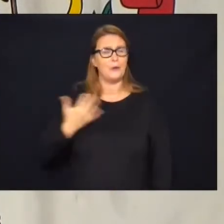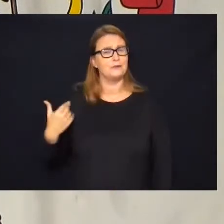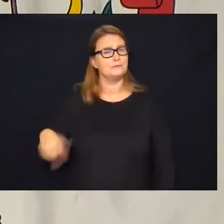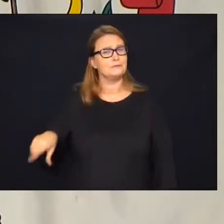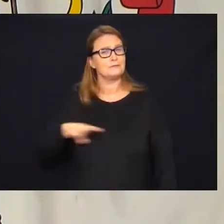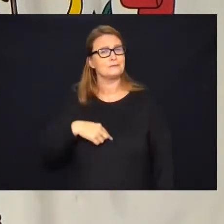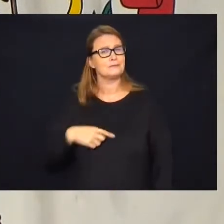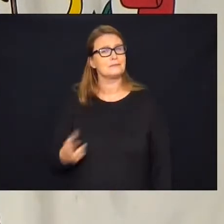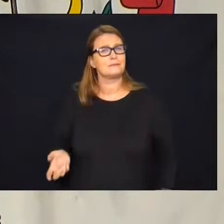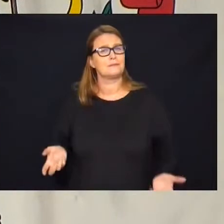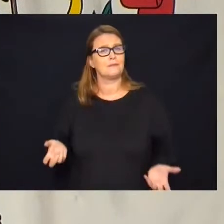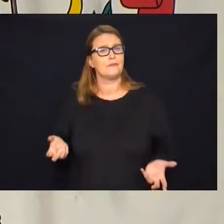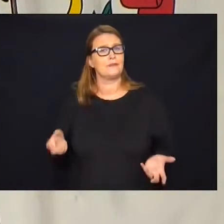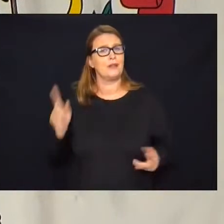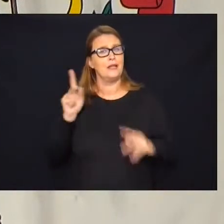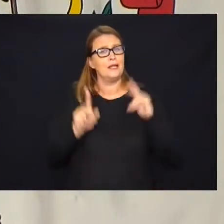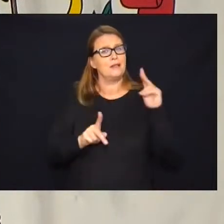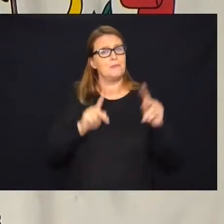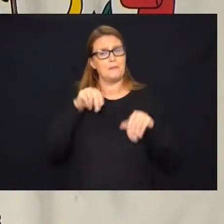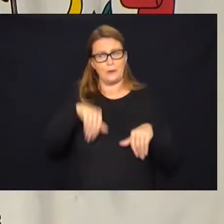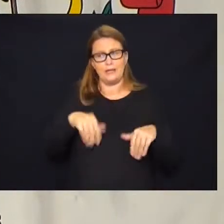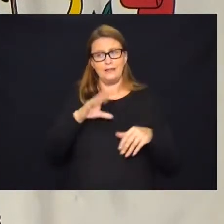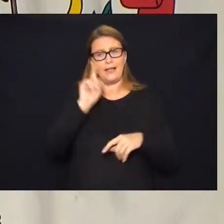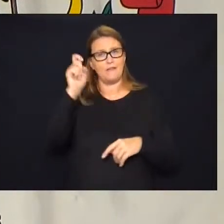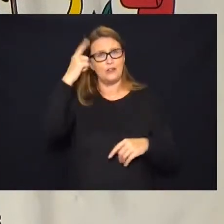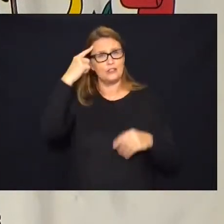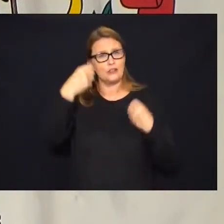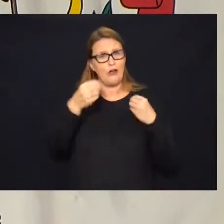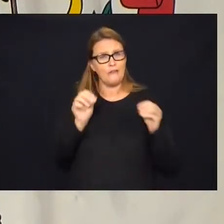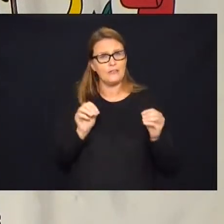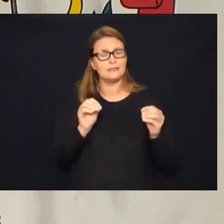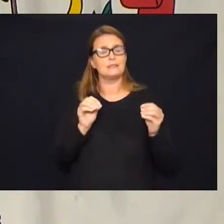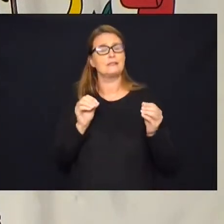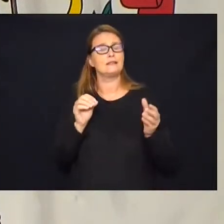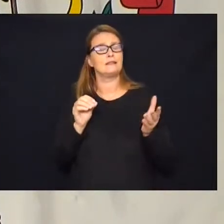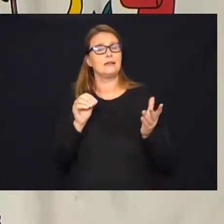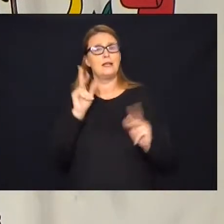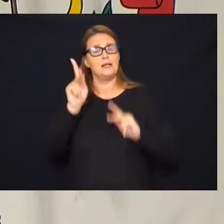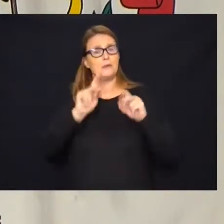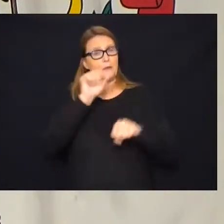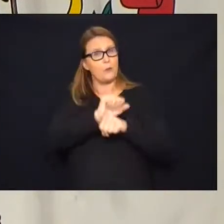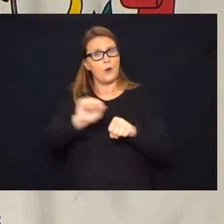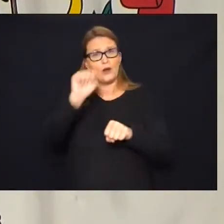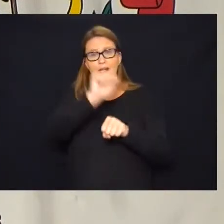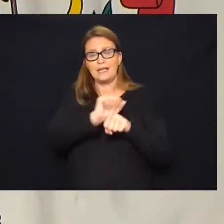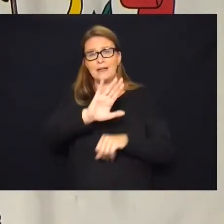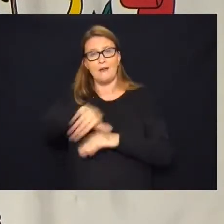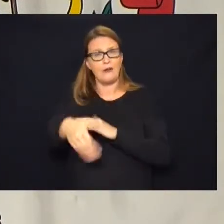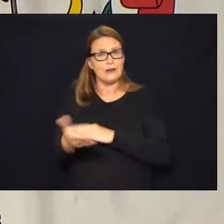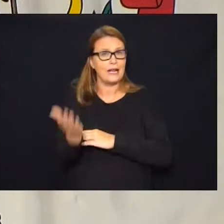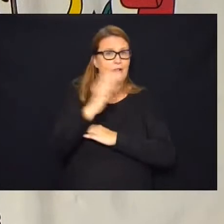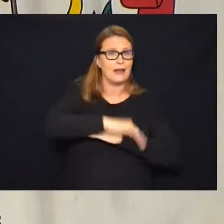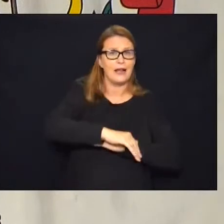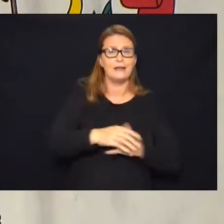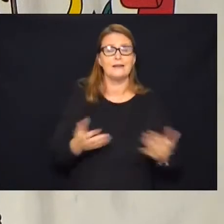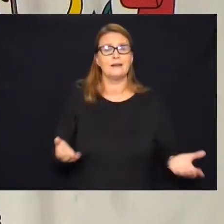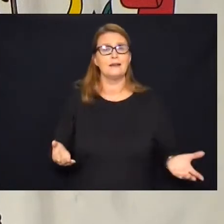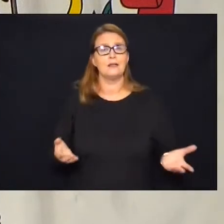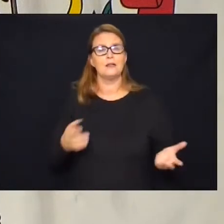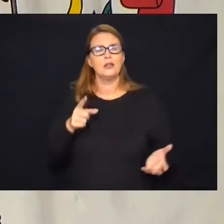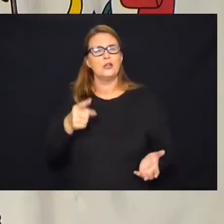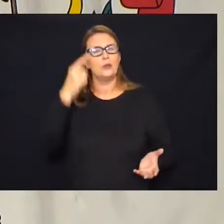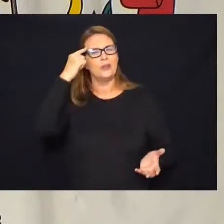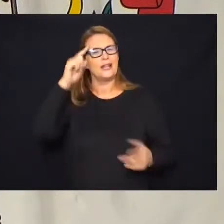together. All the people in the governor's office here, all the people, that are working this over and over and over. But just think about